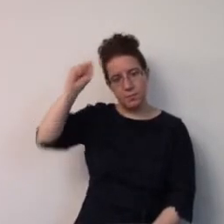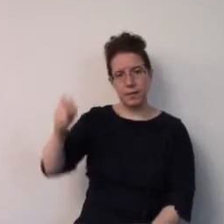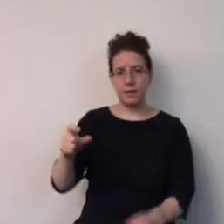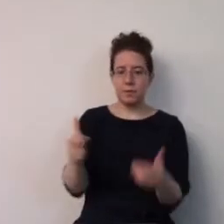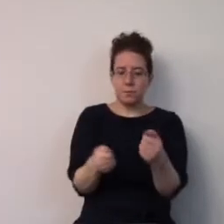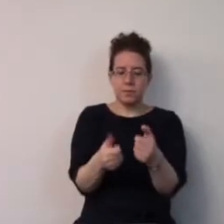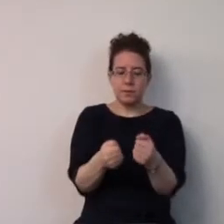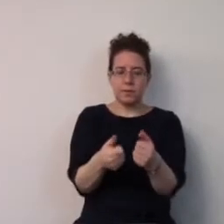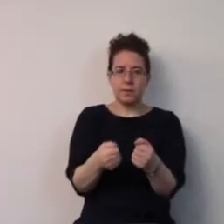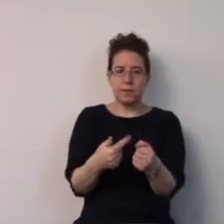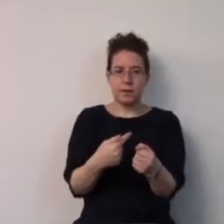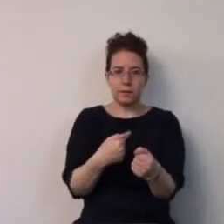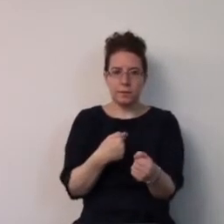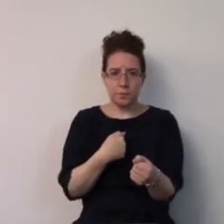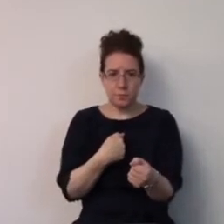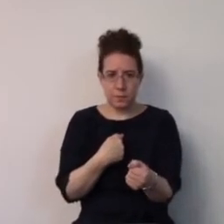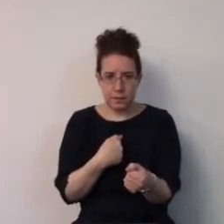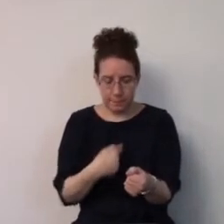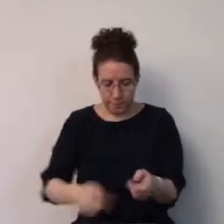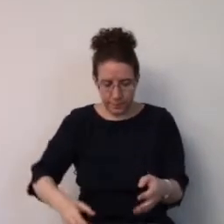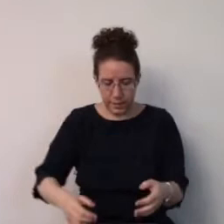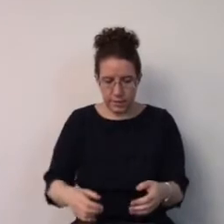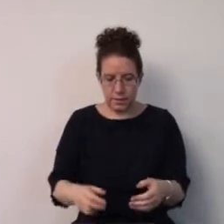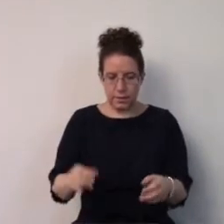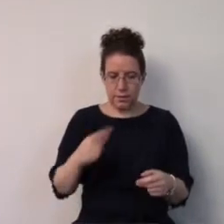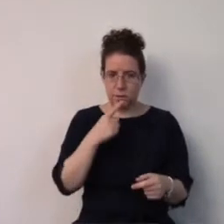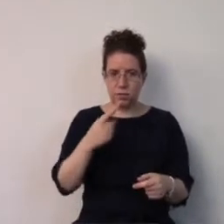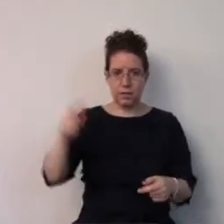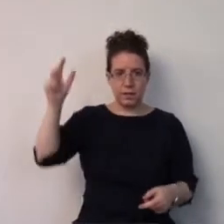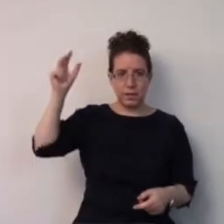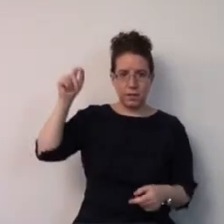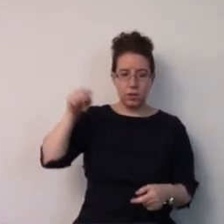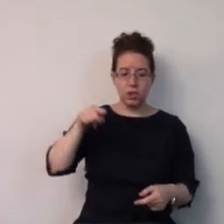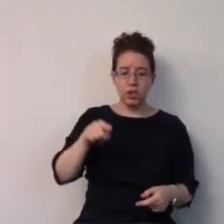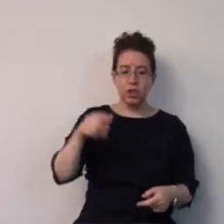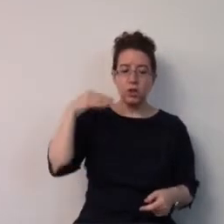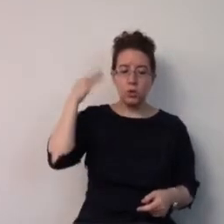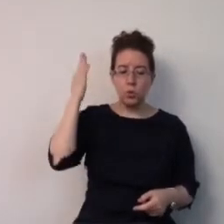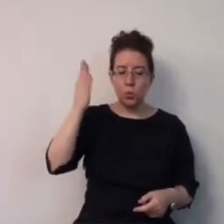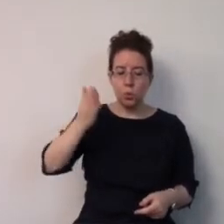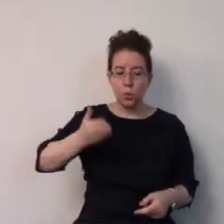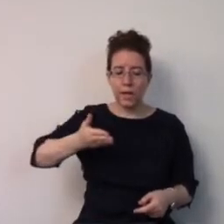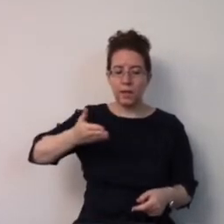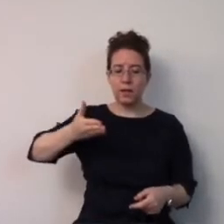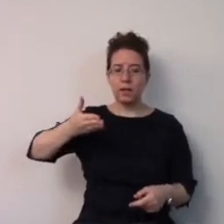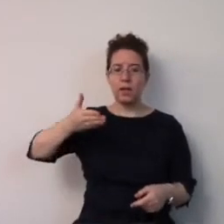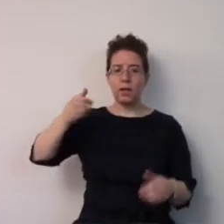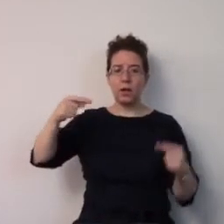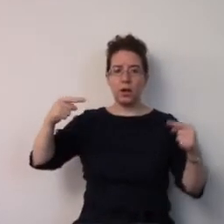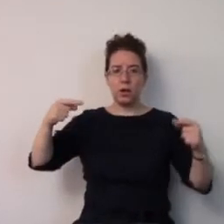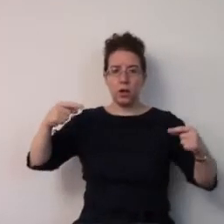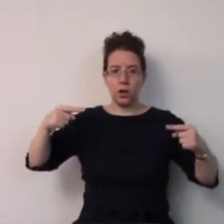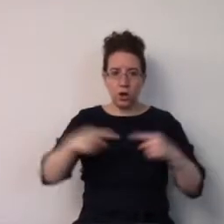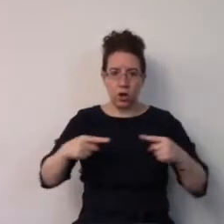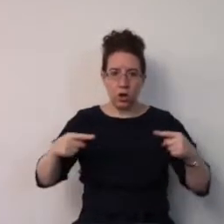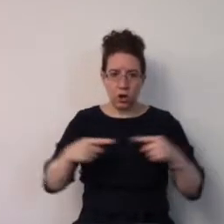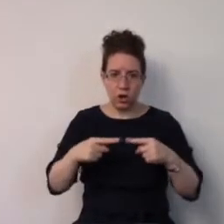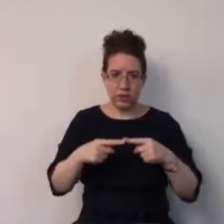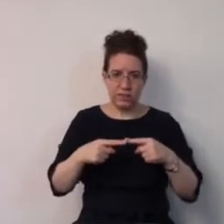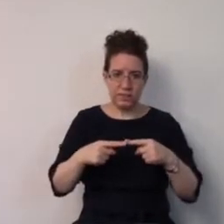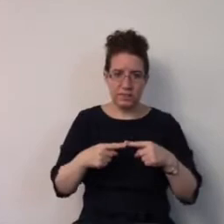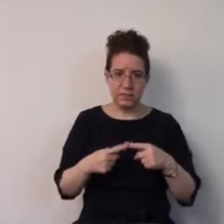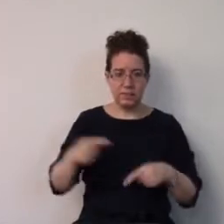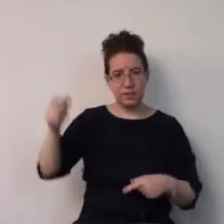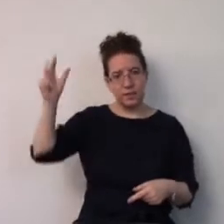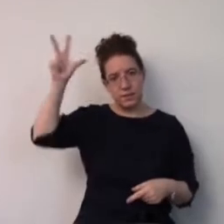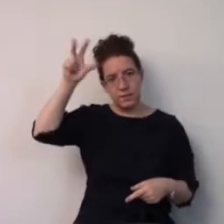under your feet, or you shall bruise him shortly. Bruise ahead of Satan. Yeah. All right. I just want to say, my foot's